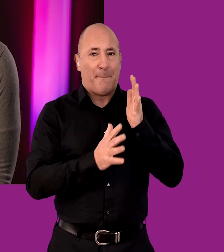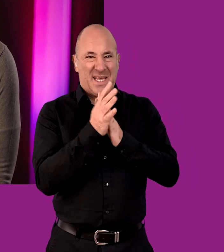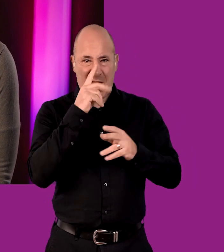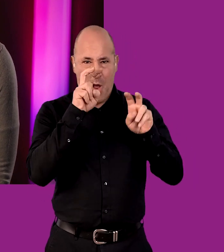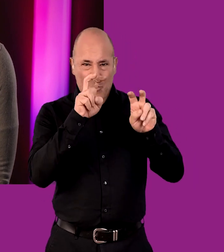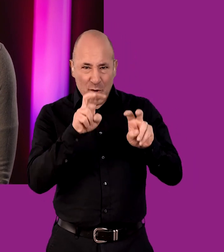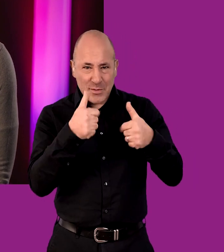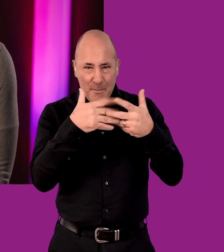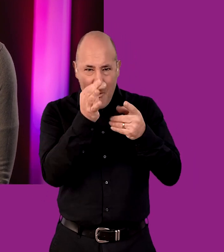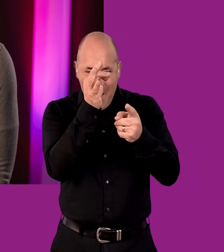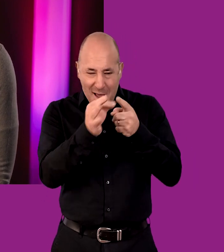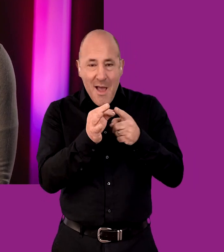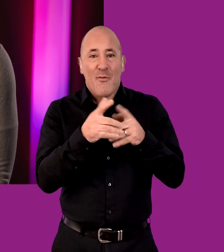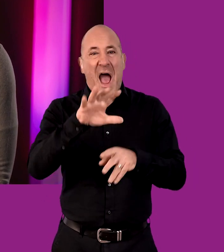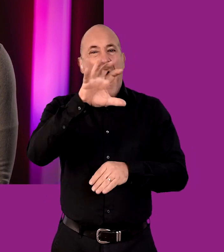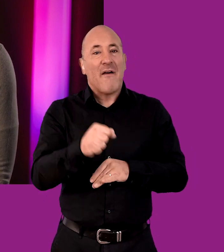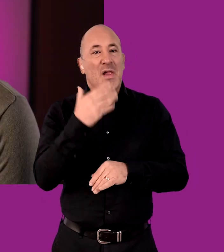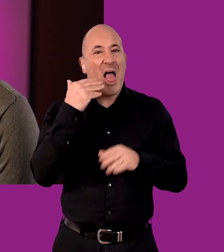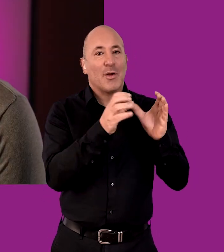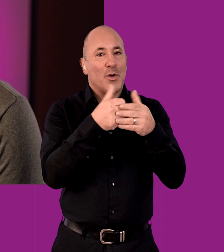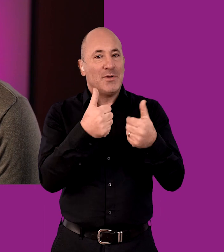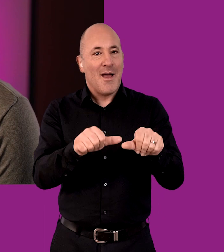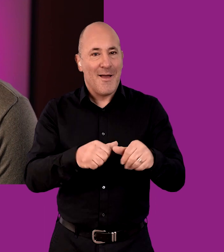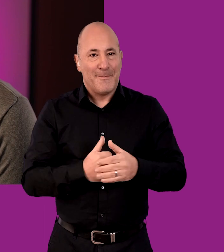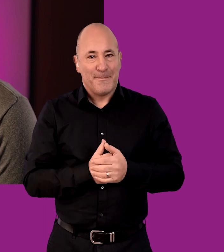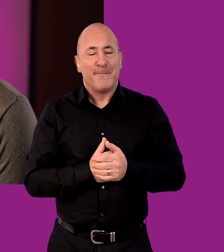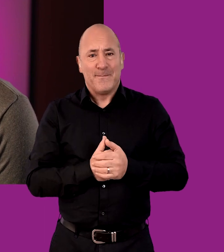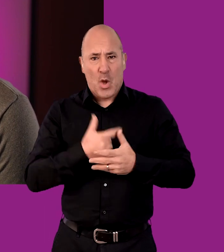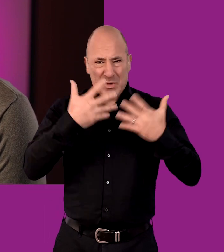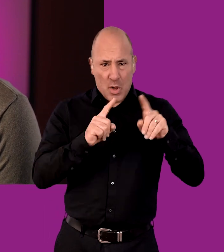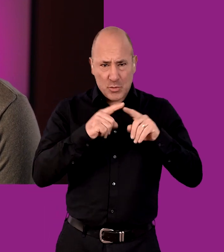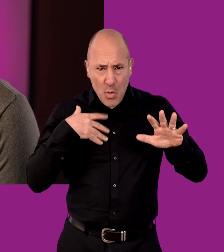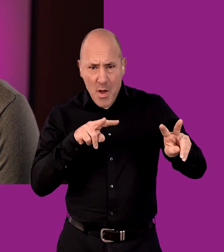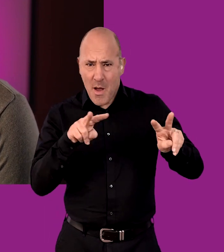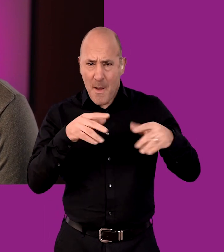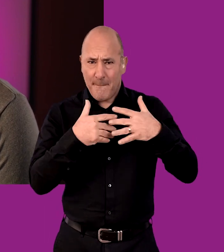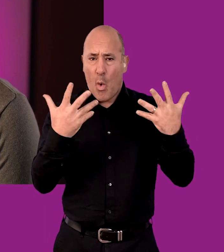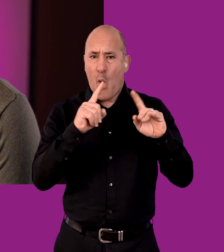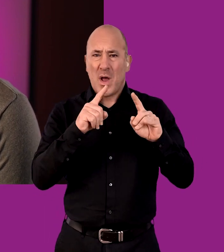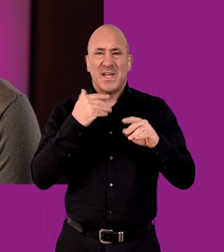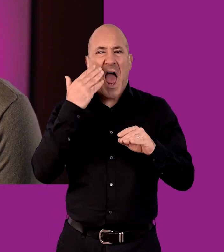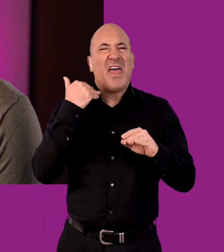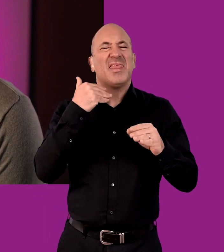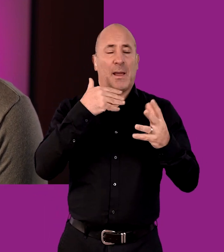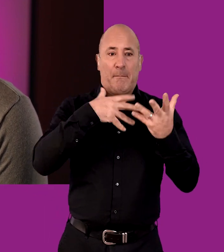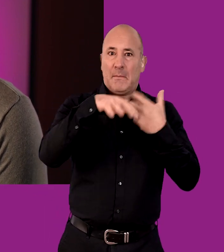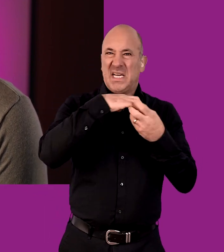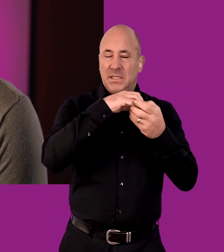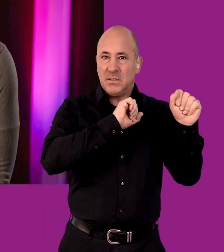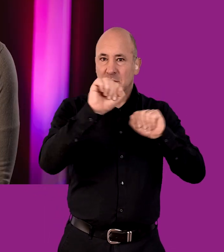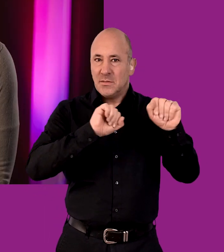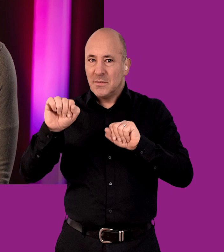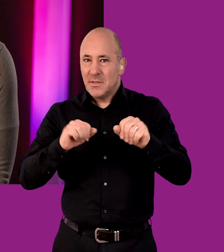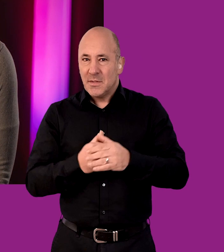for more specific African ethnic groups. The census results also showed us that there are more mixed ethnicity